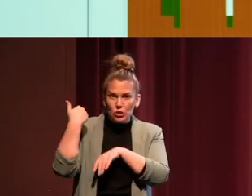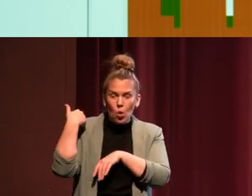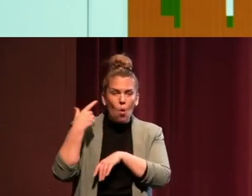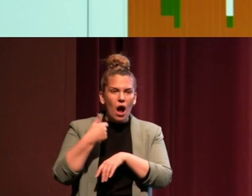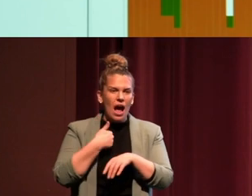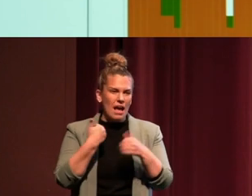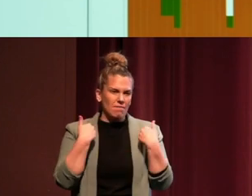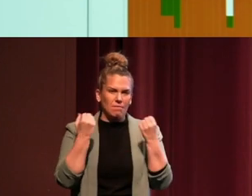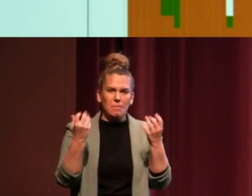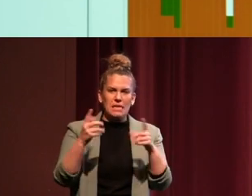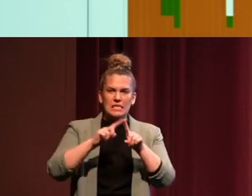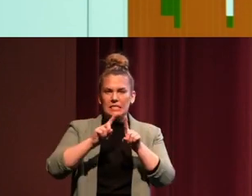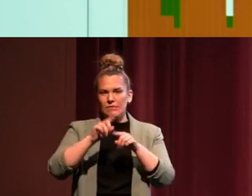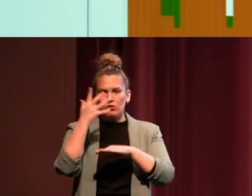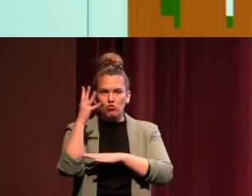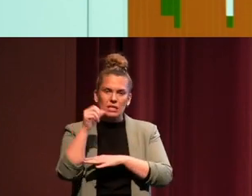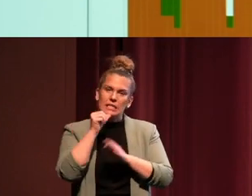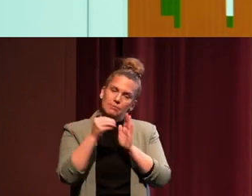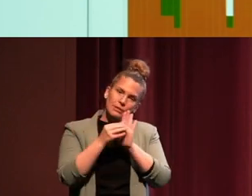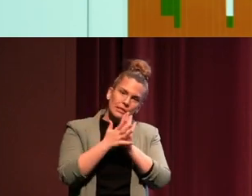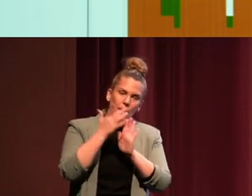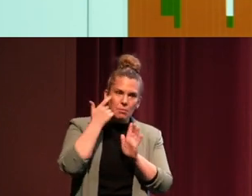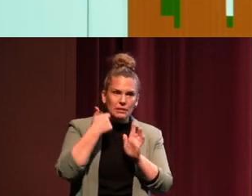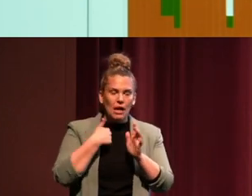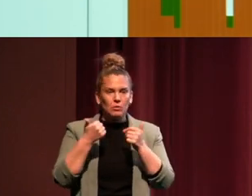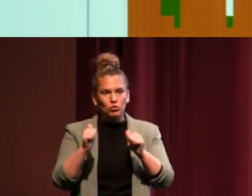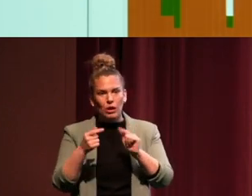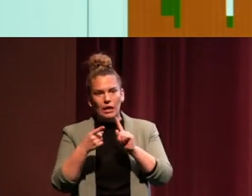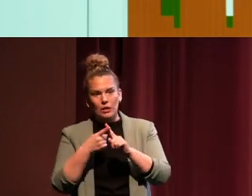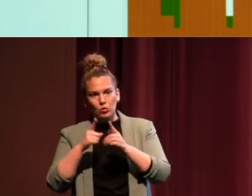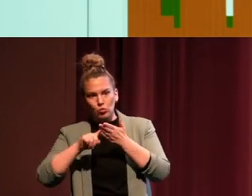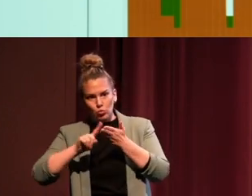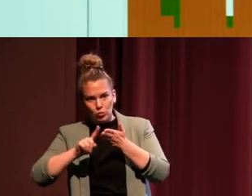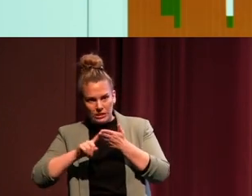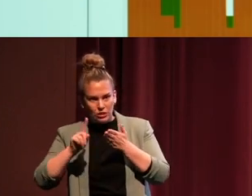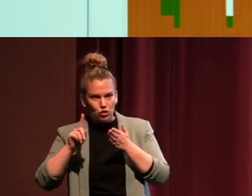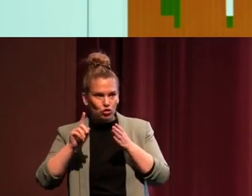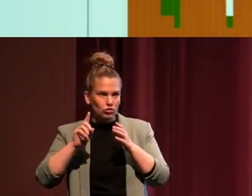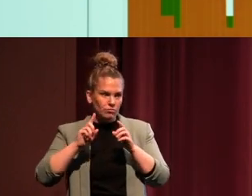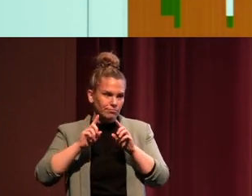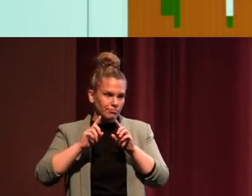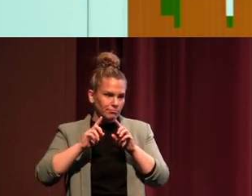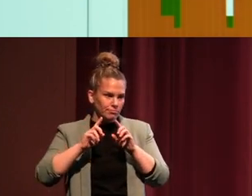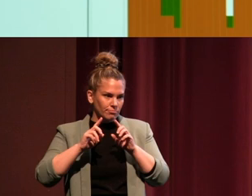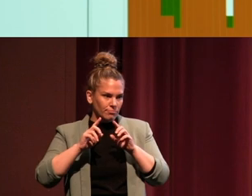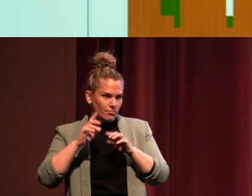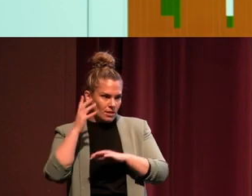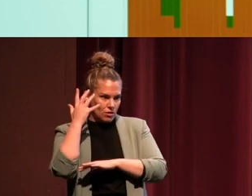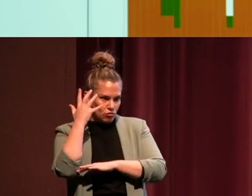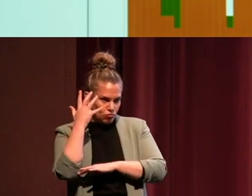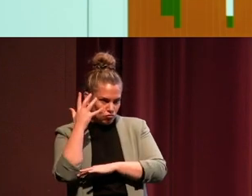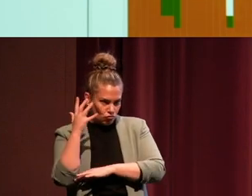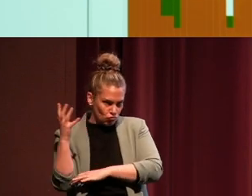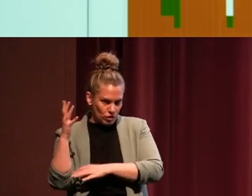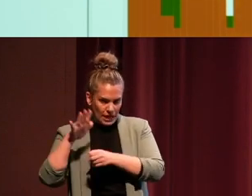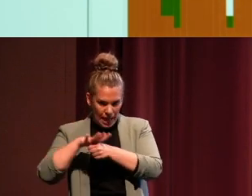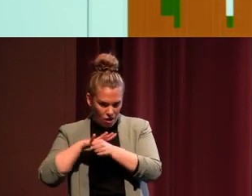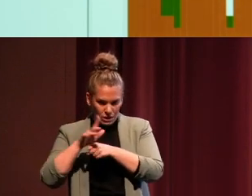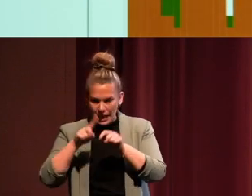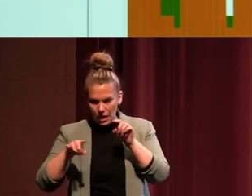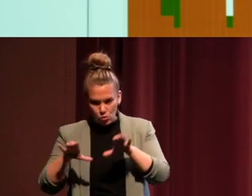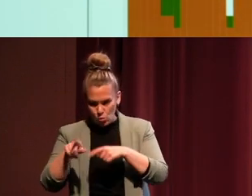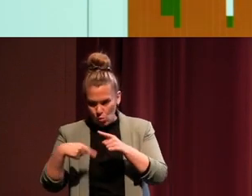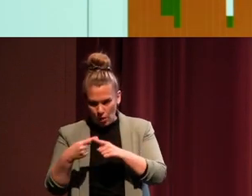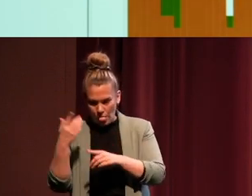logged because I was trying to reconstruct historical forest conditions, and you can't do that when a bunch of trees were removed by logging. So these are all sites